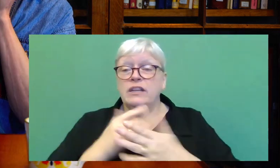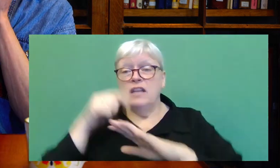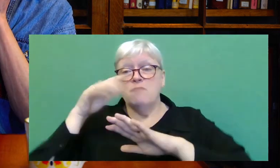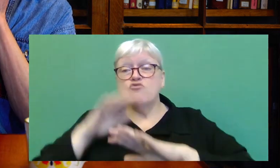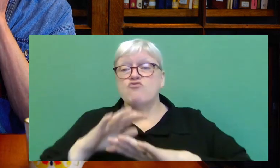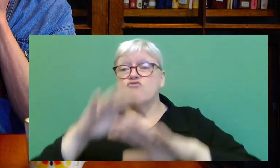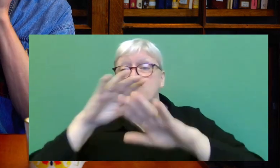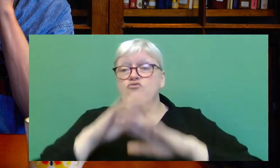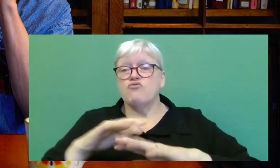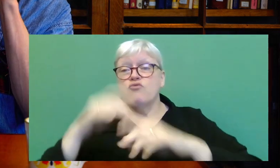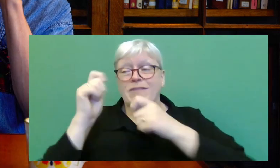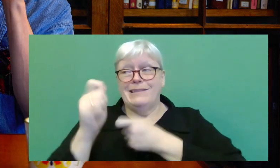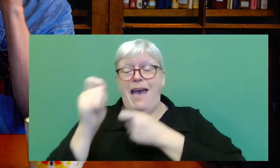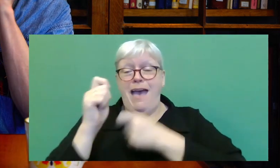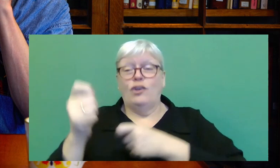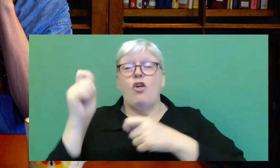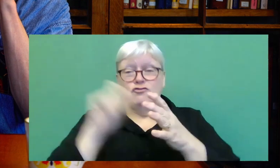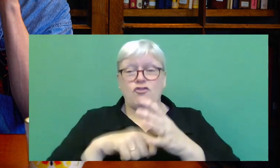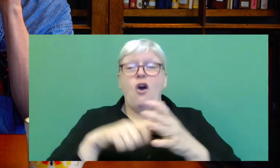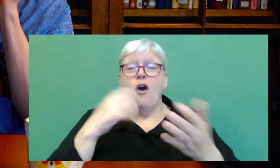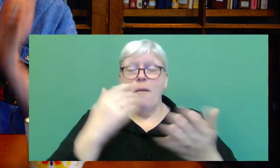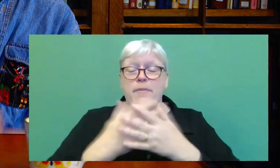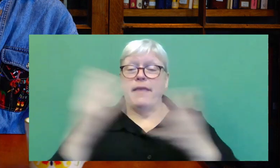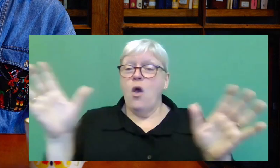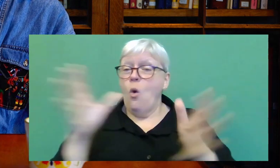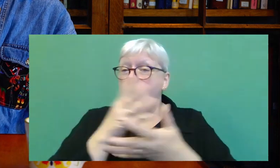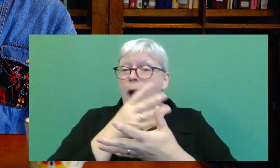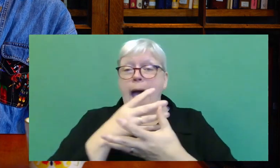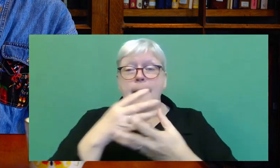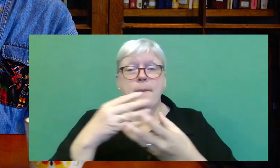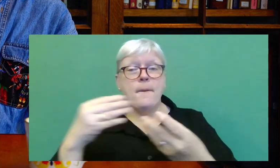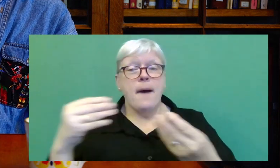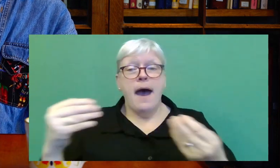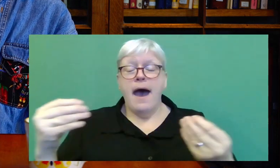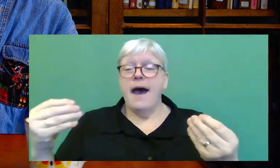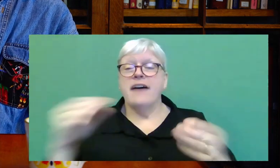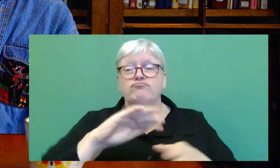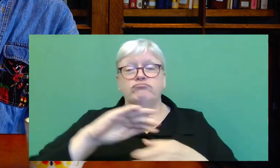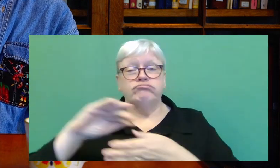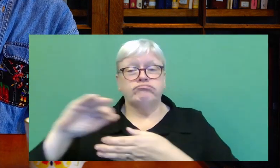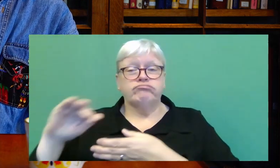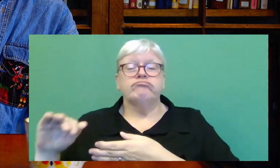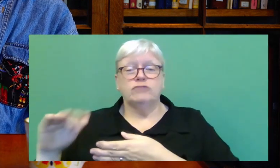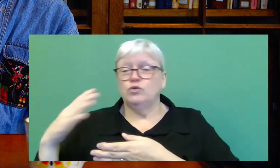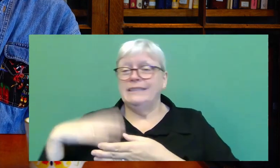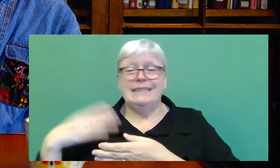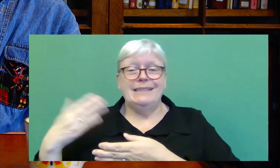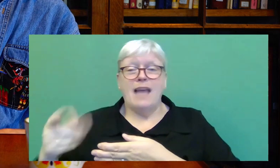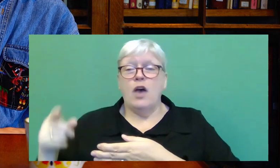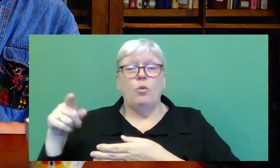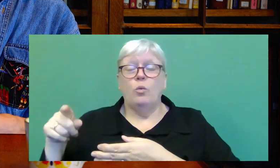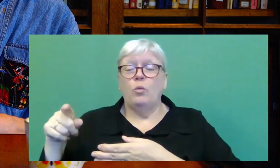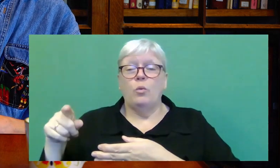evaporating by the wayside. And there is this loneliness epidemic that